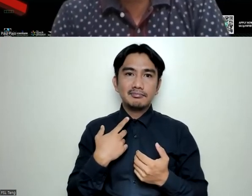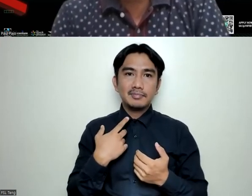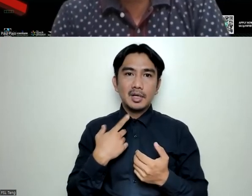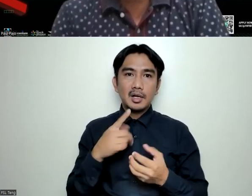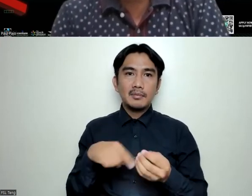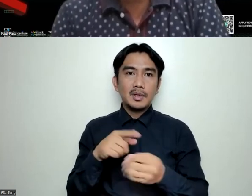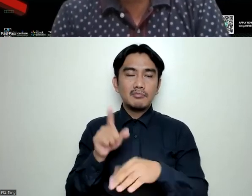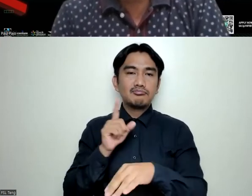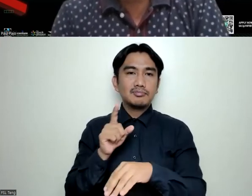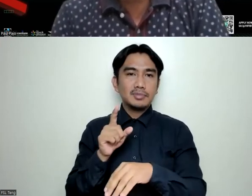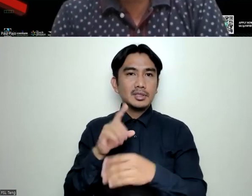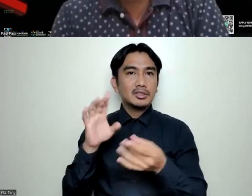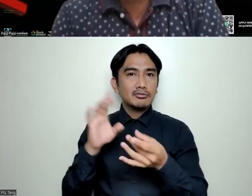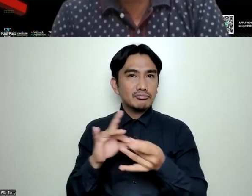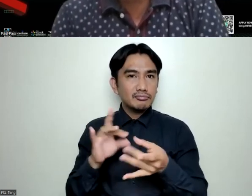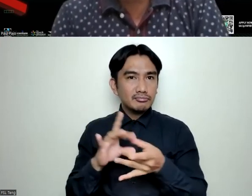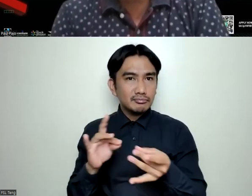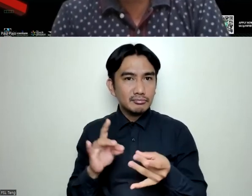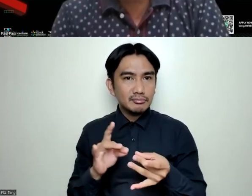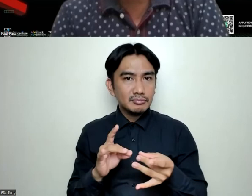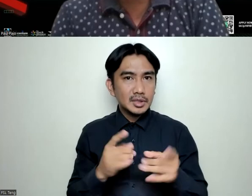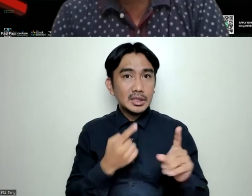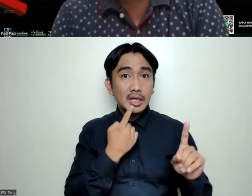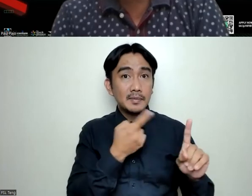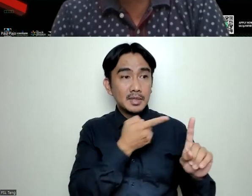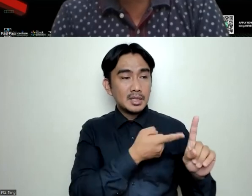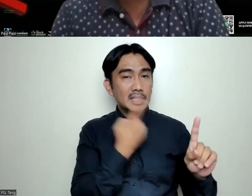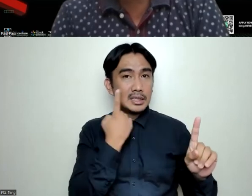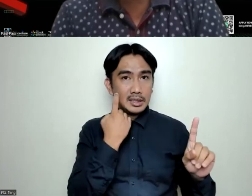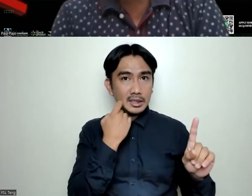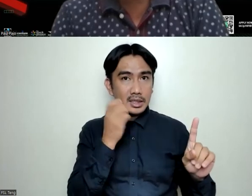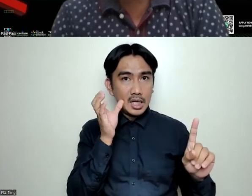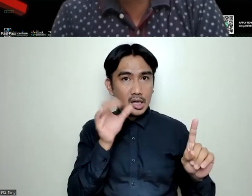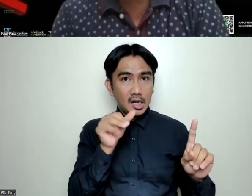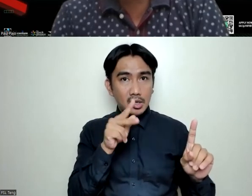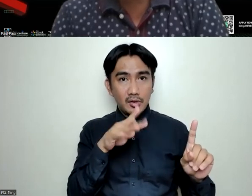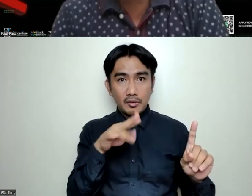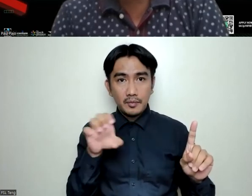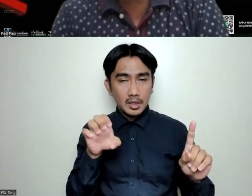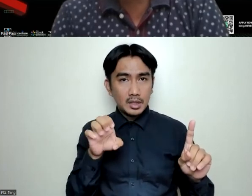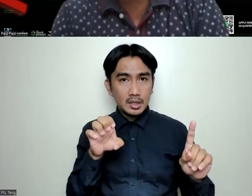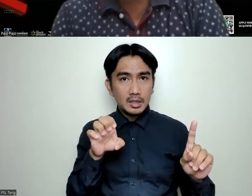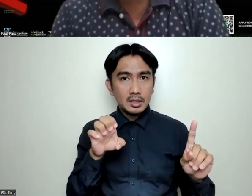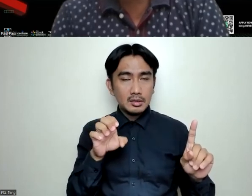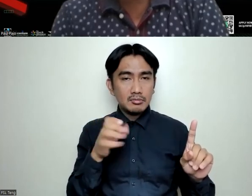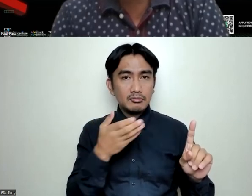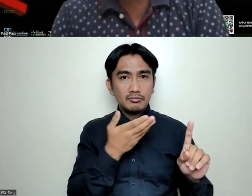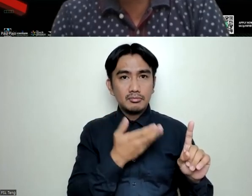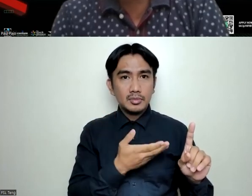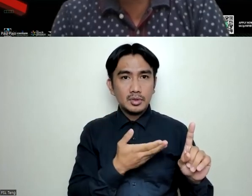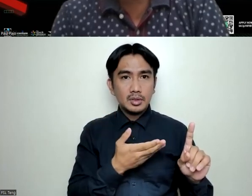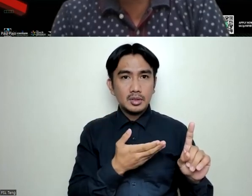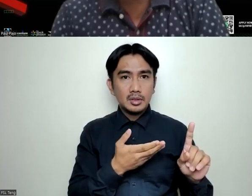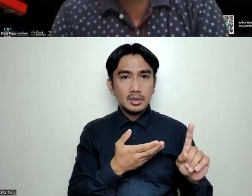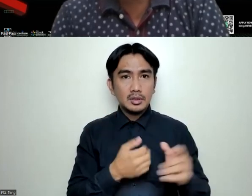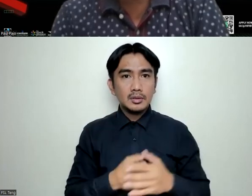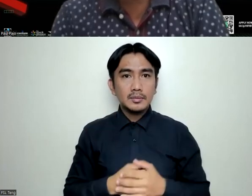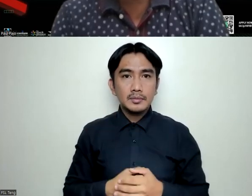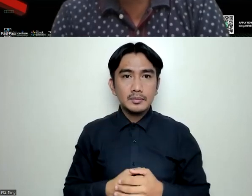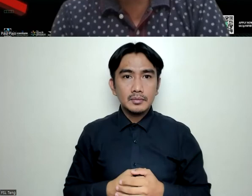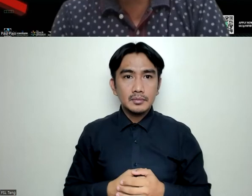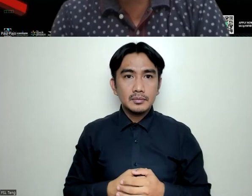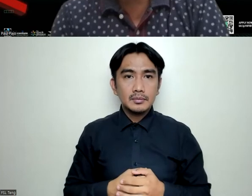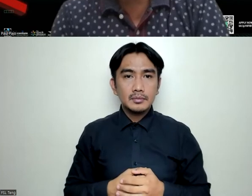Yeah, as Ms. Camille mentioned, it's not really that walk in the park to build